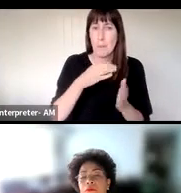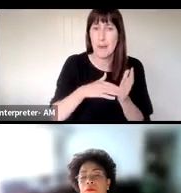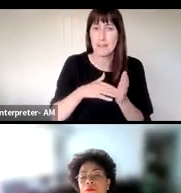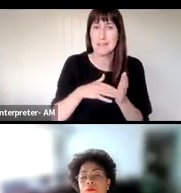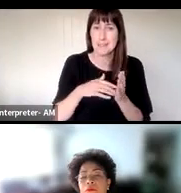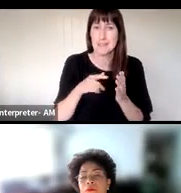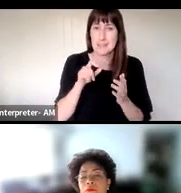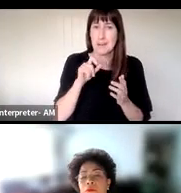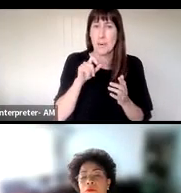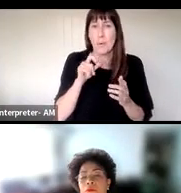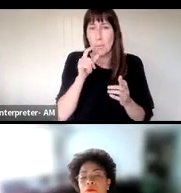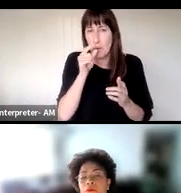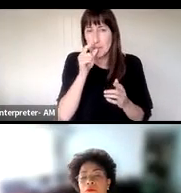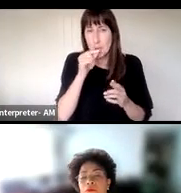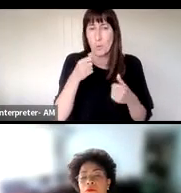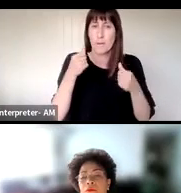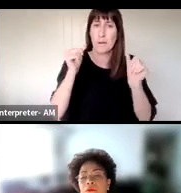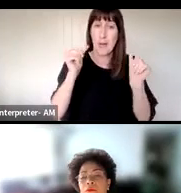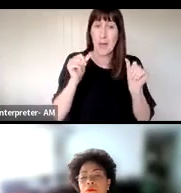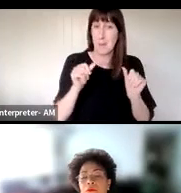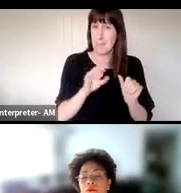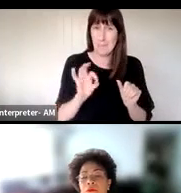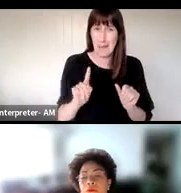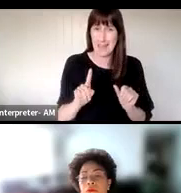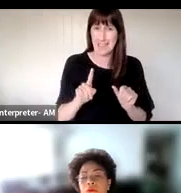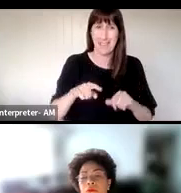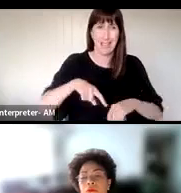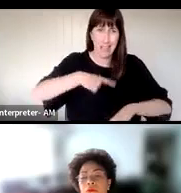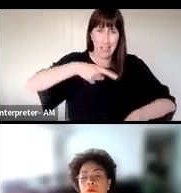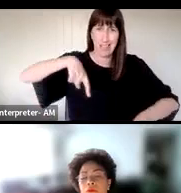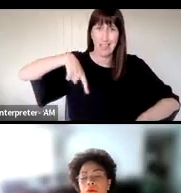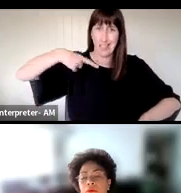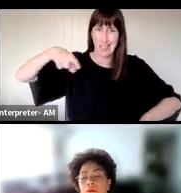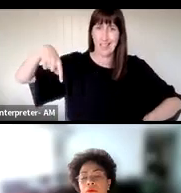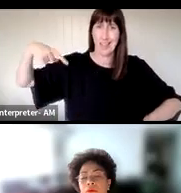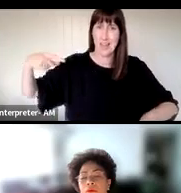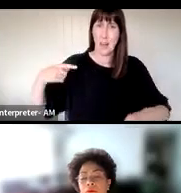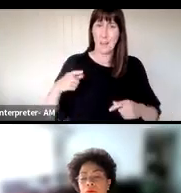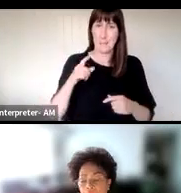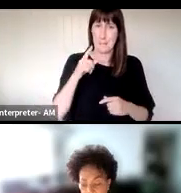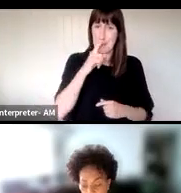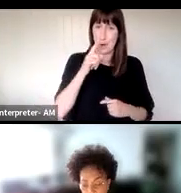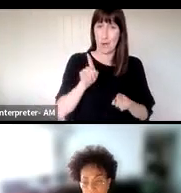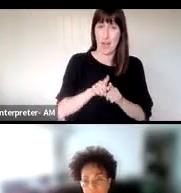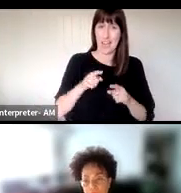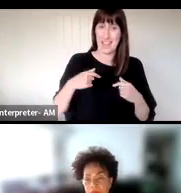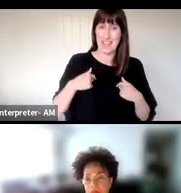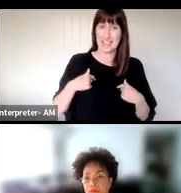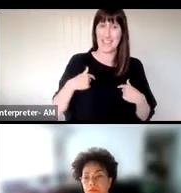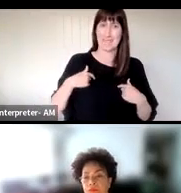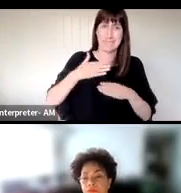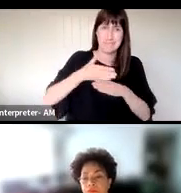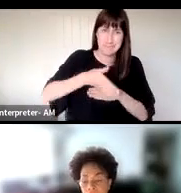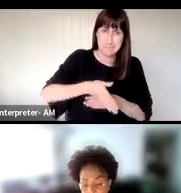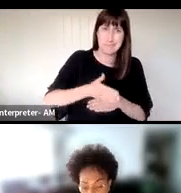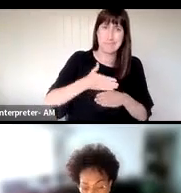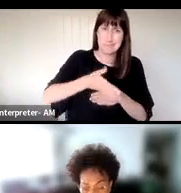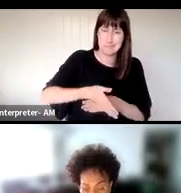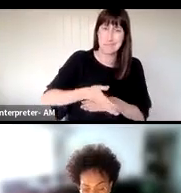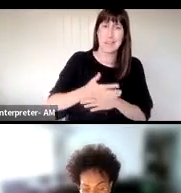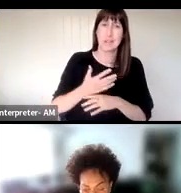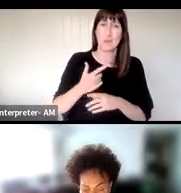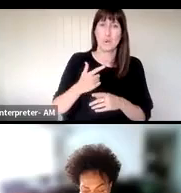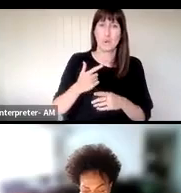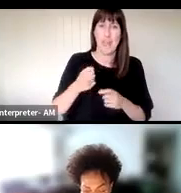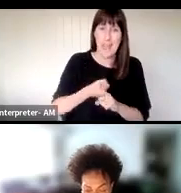have taken so long, and it shouldn't take people like us to have to put that much of our own time into advocating for